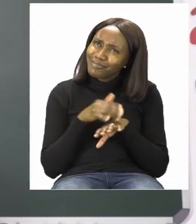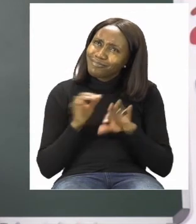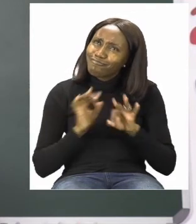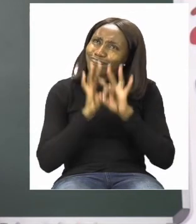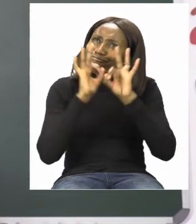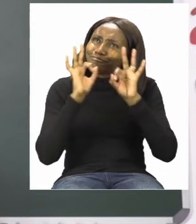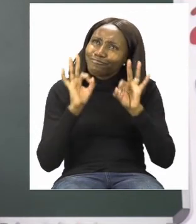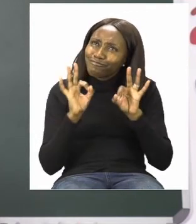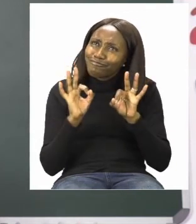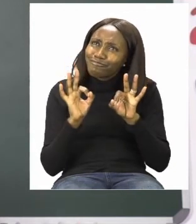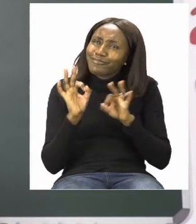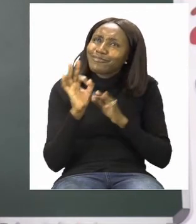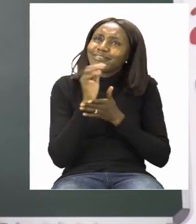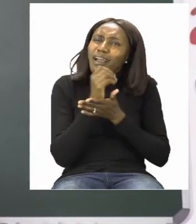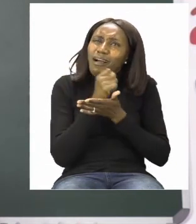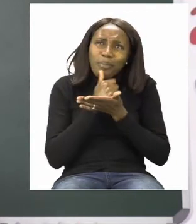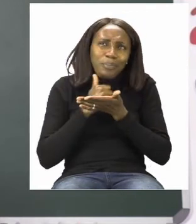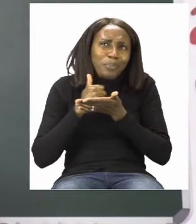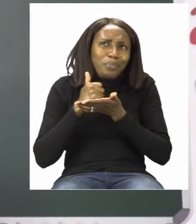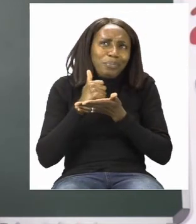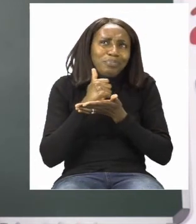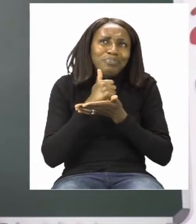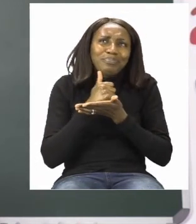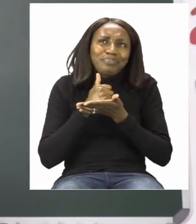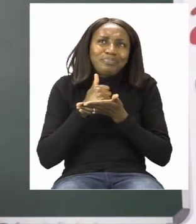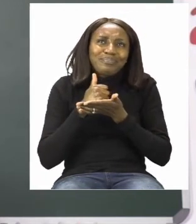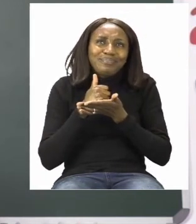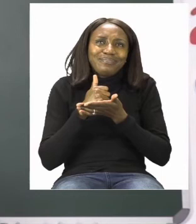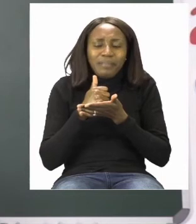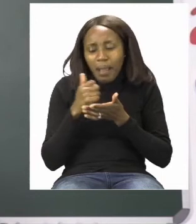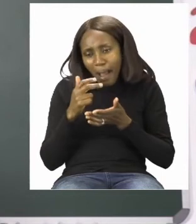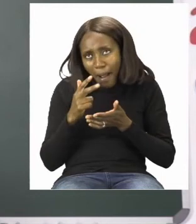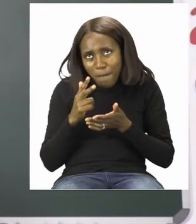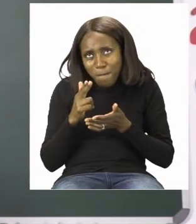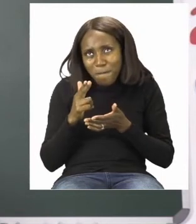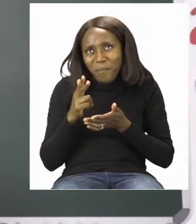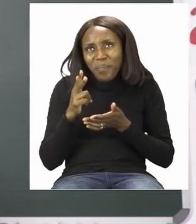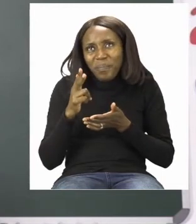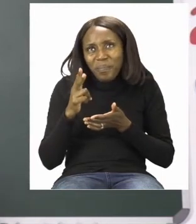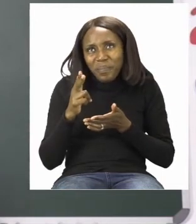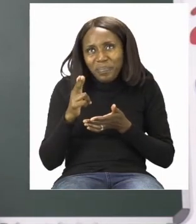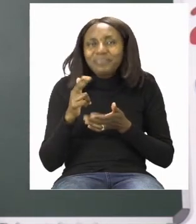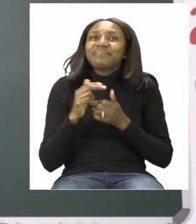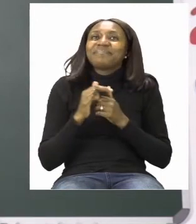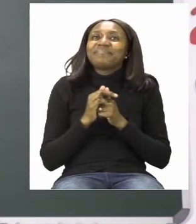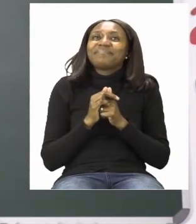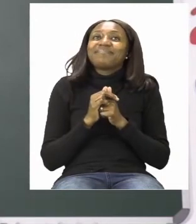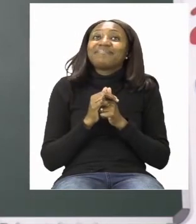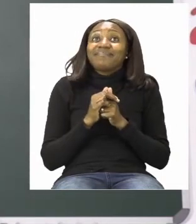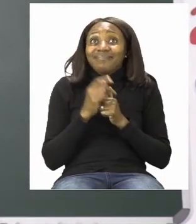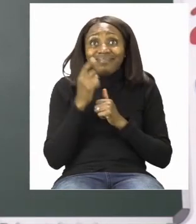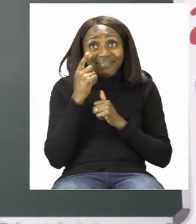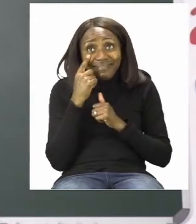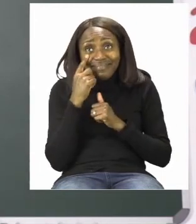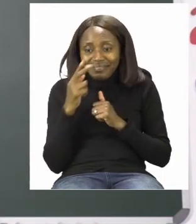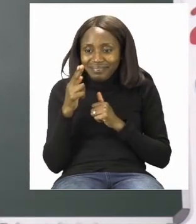scissors forward and cut and open and move it forward. So now I have finished